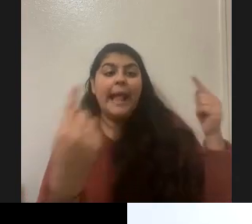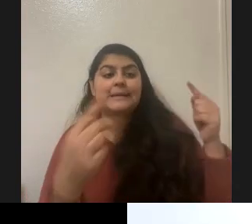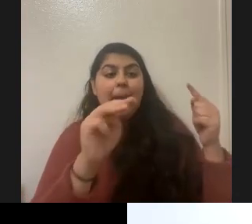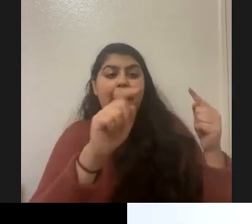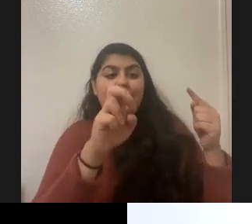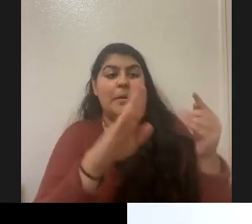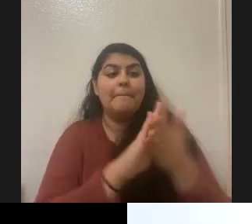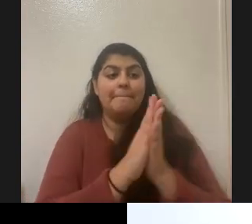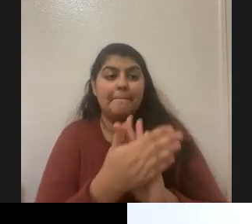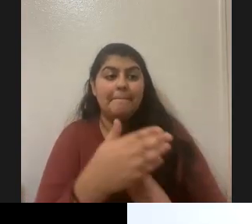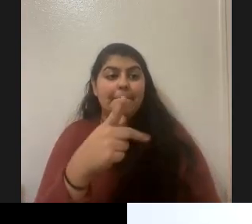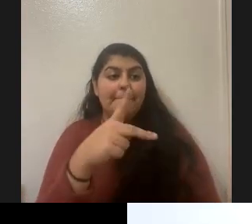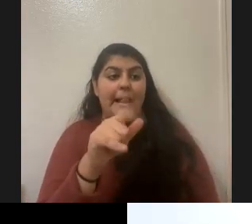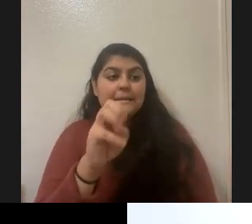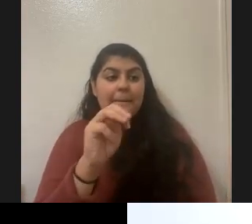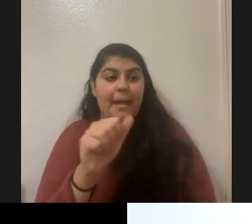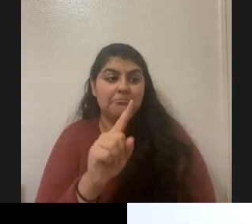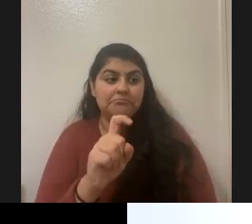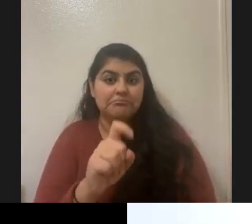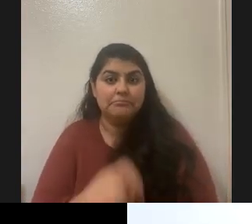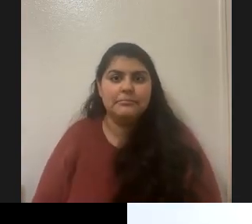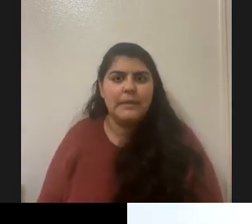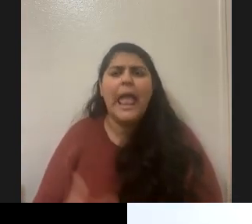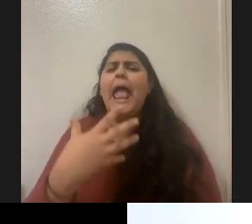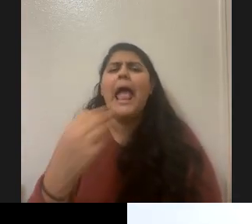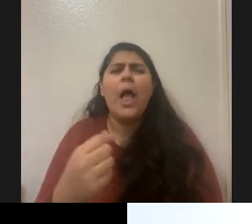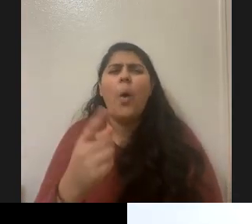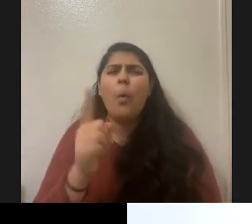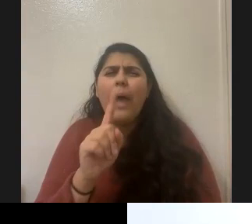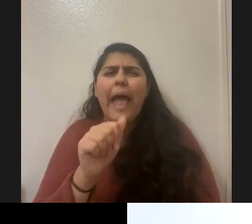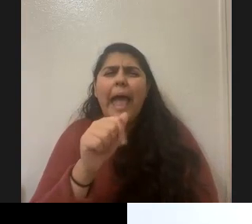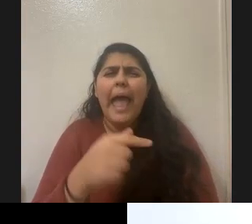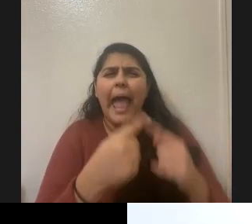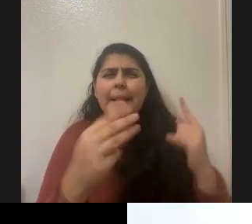plasma? Ooh, that's a really good Also, what question. exactly is antimatter? Do we know?